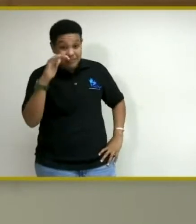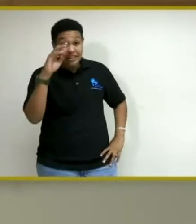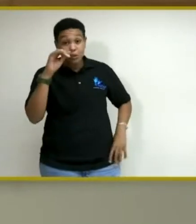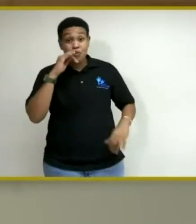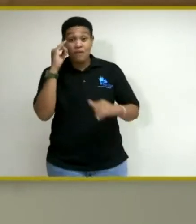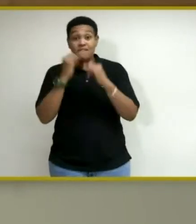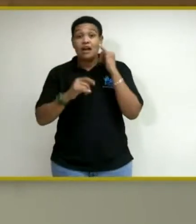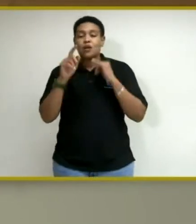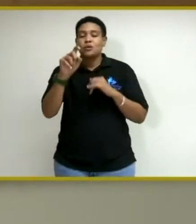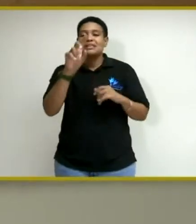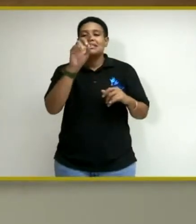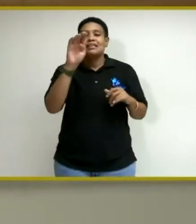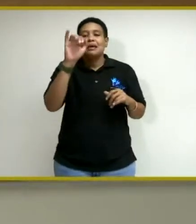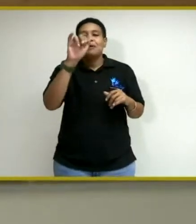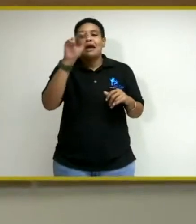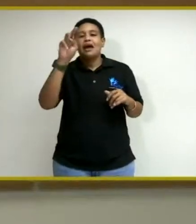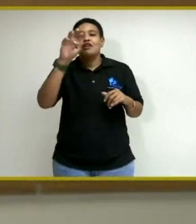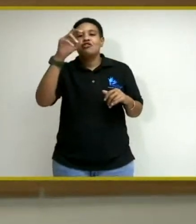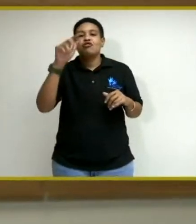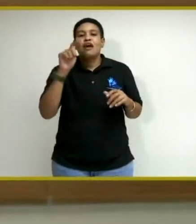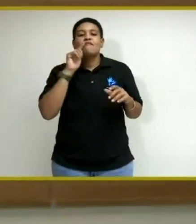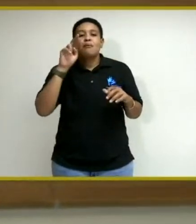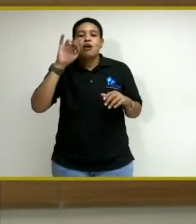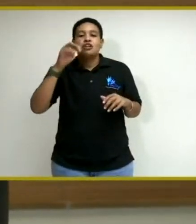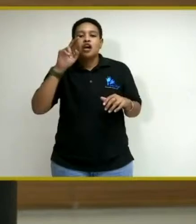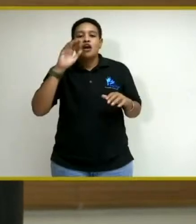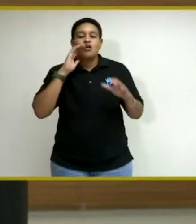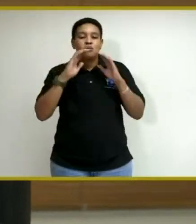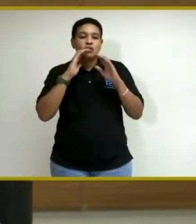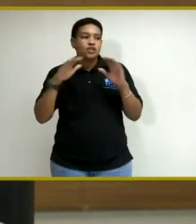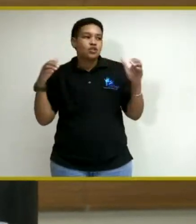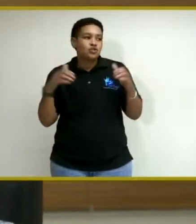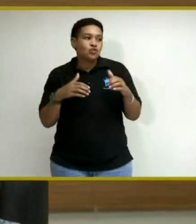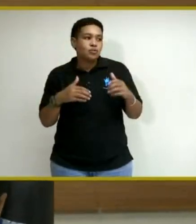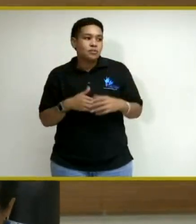from Debbie Ann Wright from the RJ Aglina Communications Group.